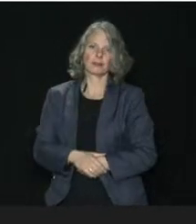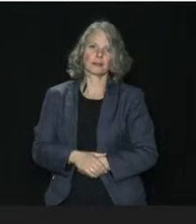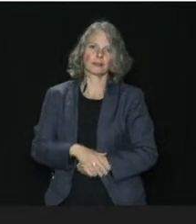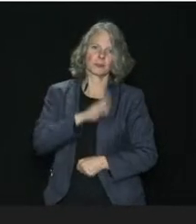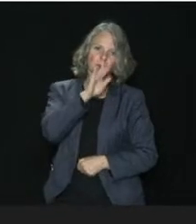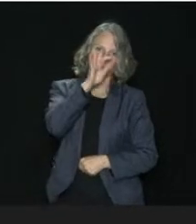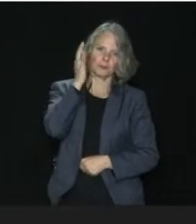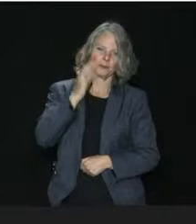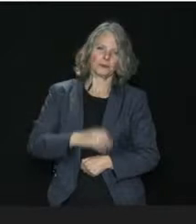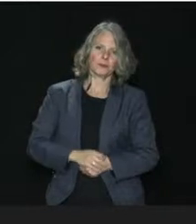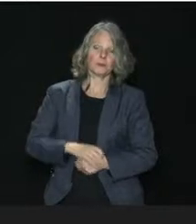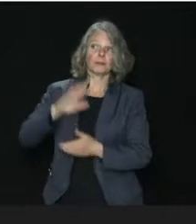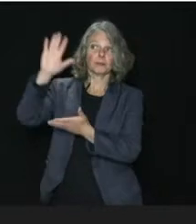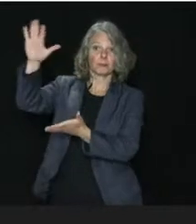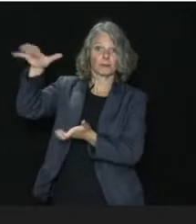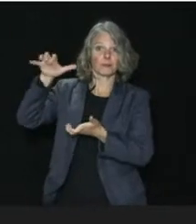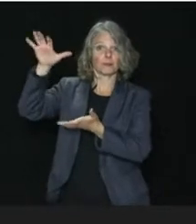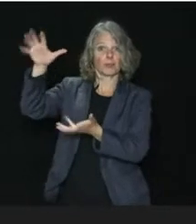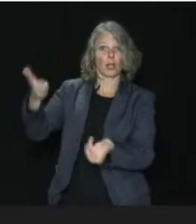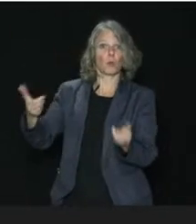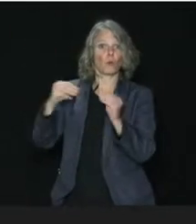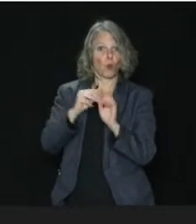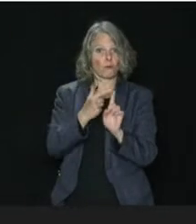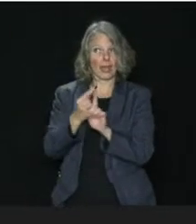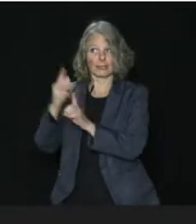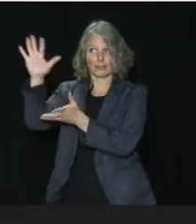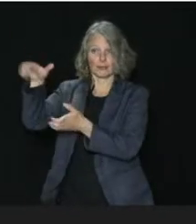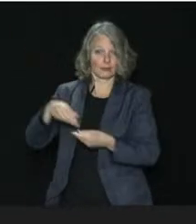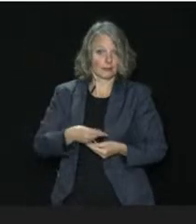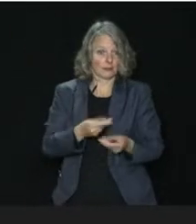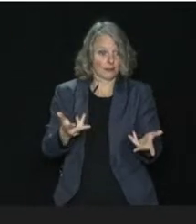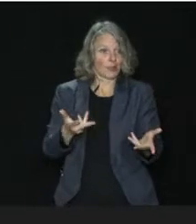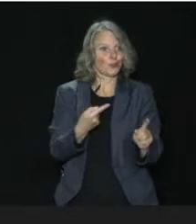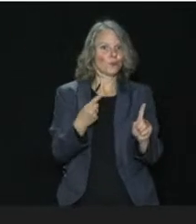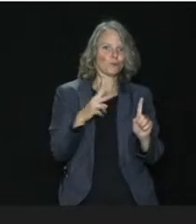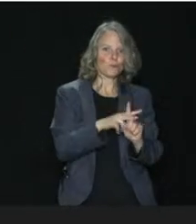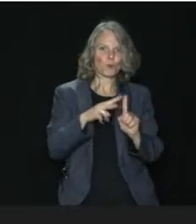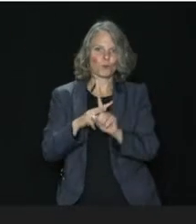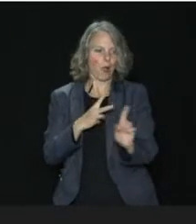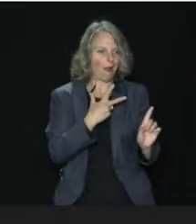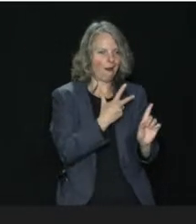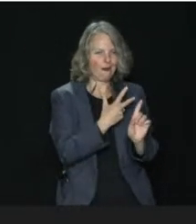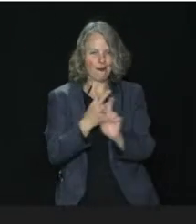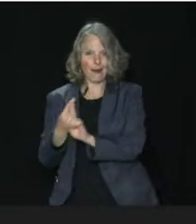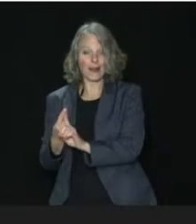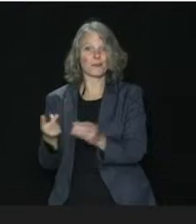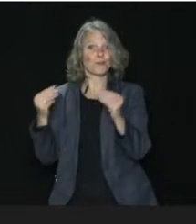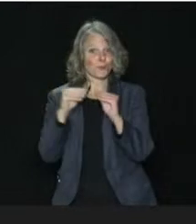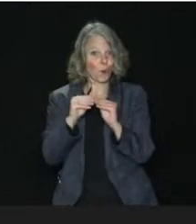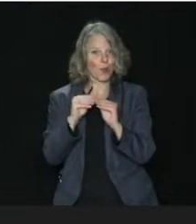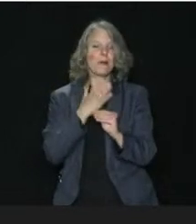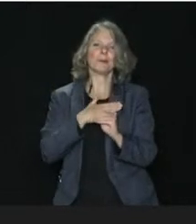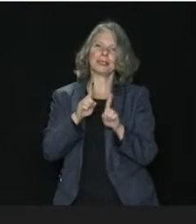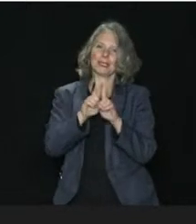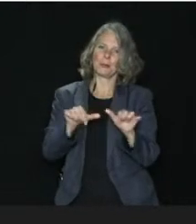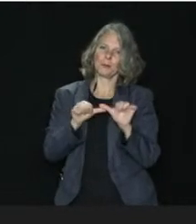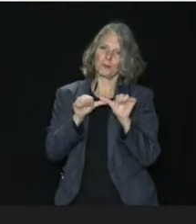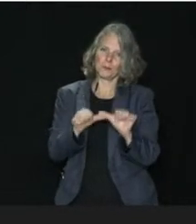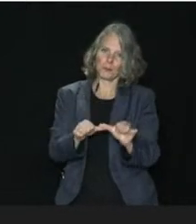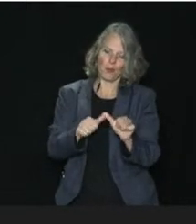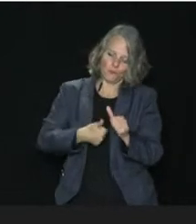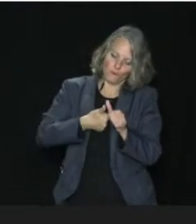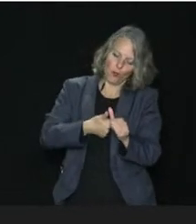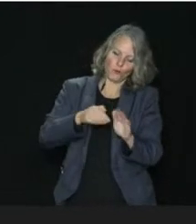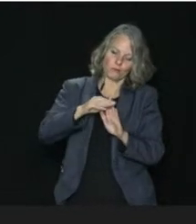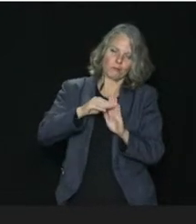As more vaccines arrive and more Canadians get their shot, please do your part and continue to